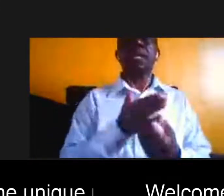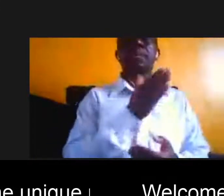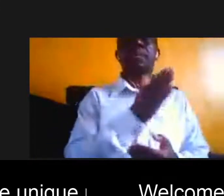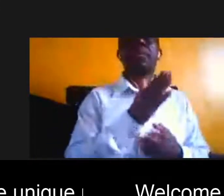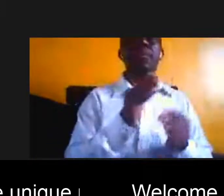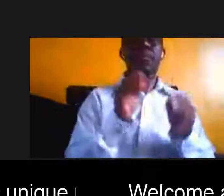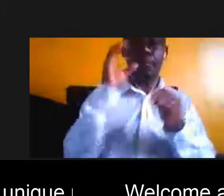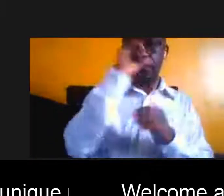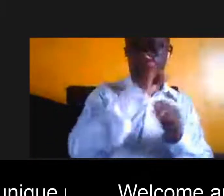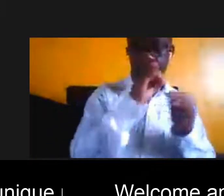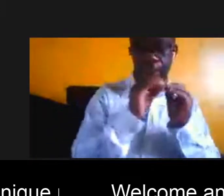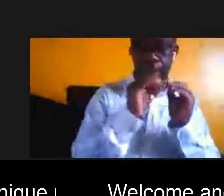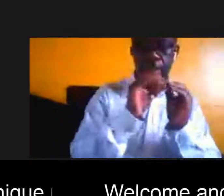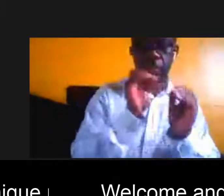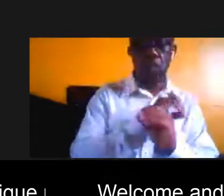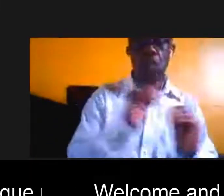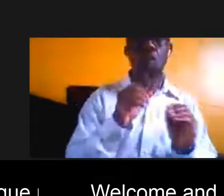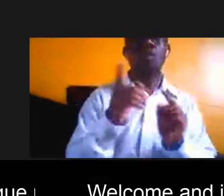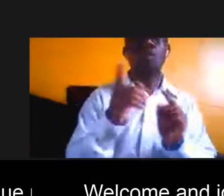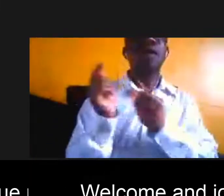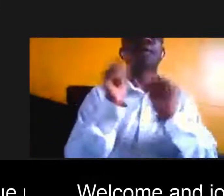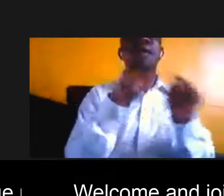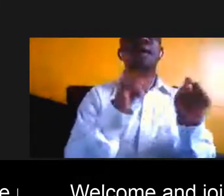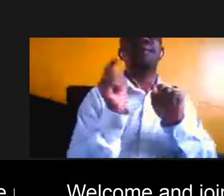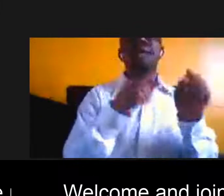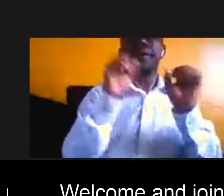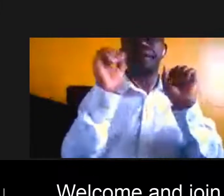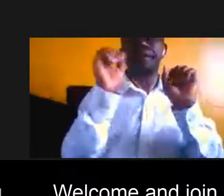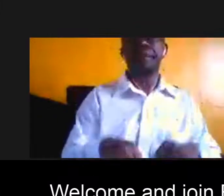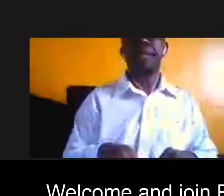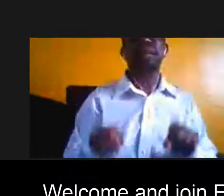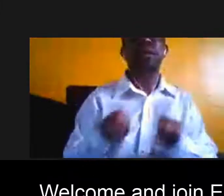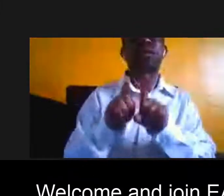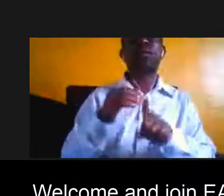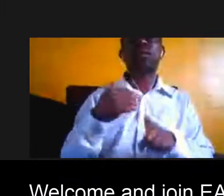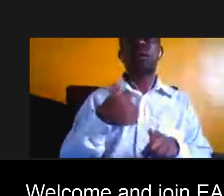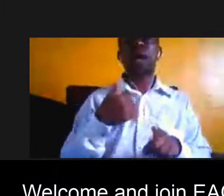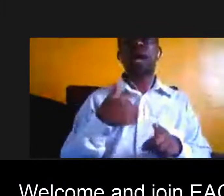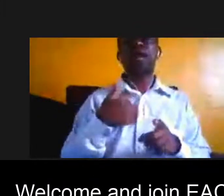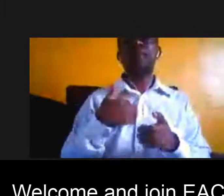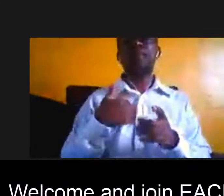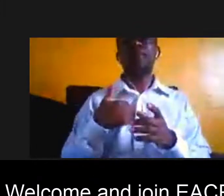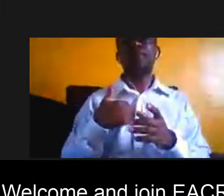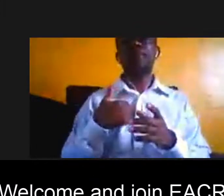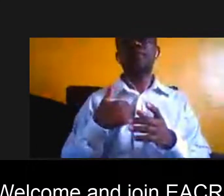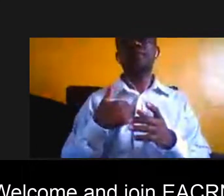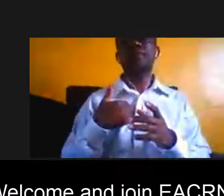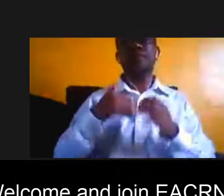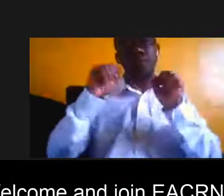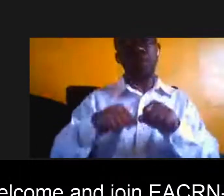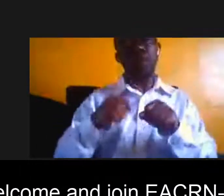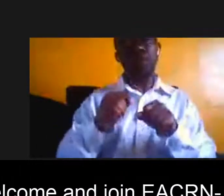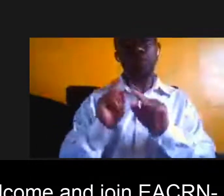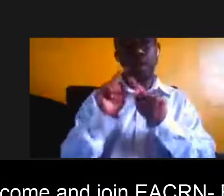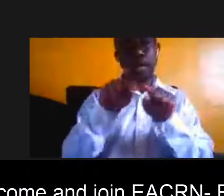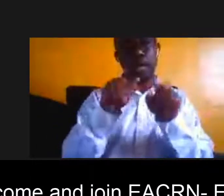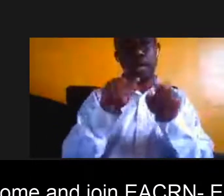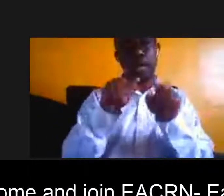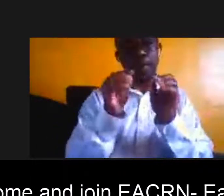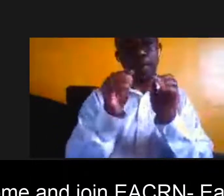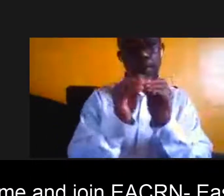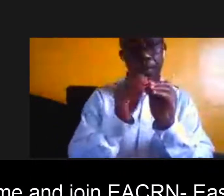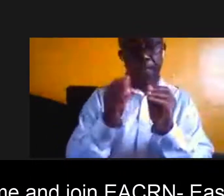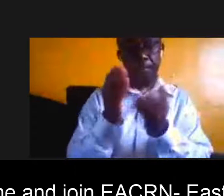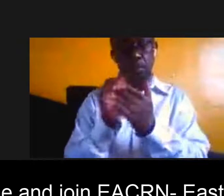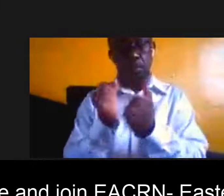have financing? Or how do we ensure that they have the ability to still be a part of the meeting, whatever the case might be? How do we do